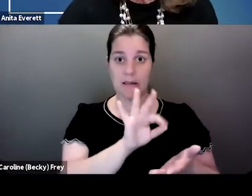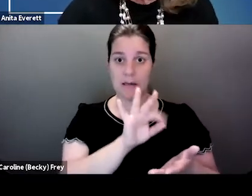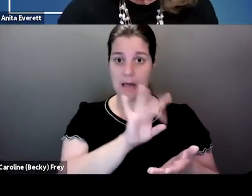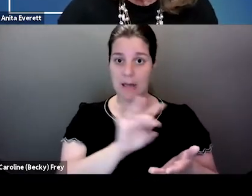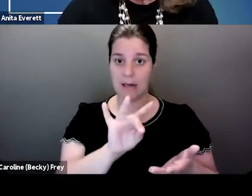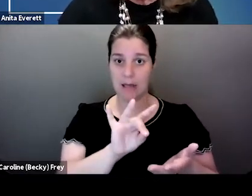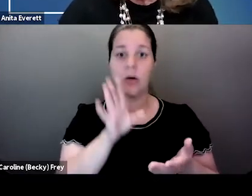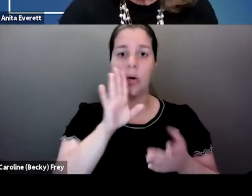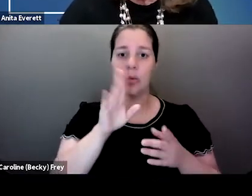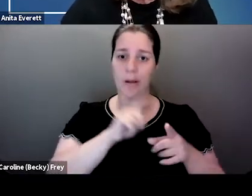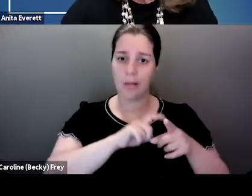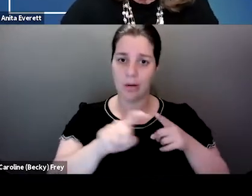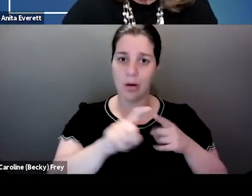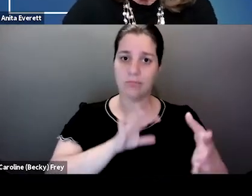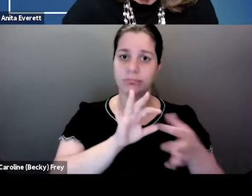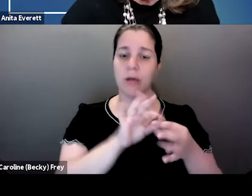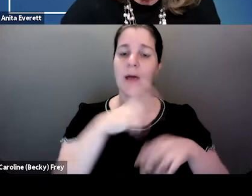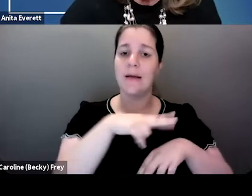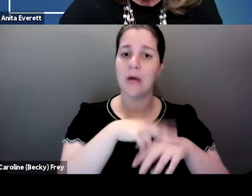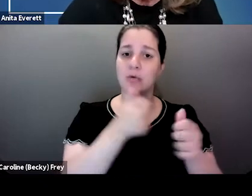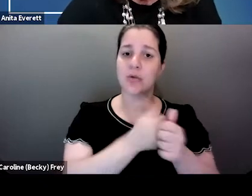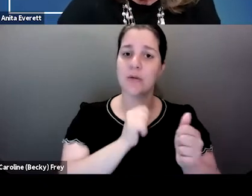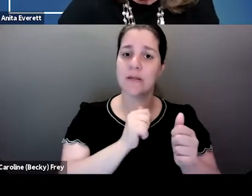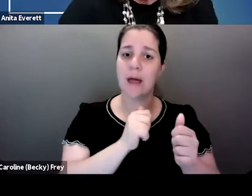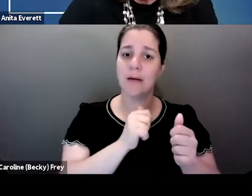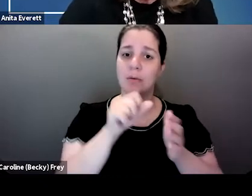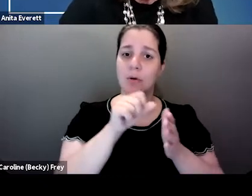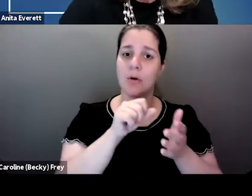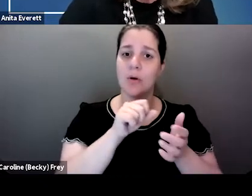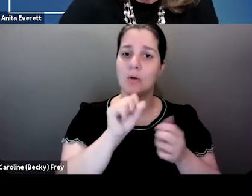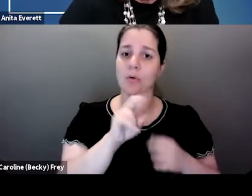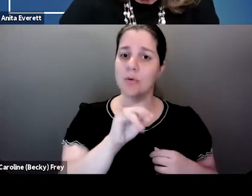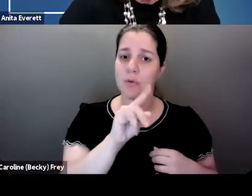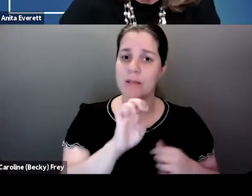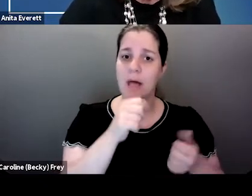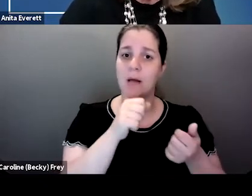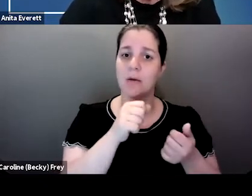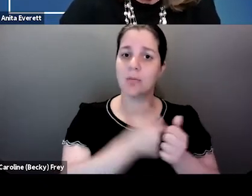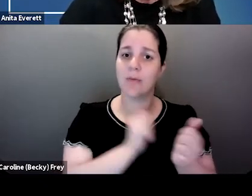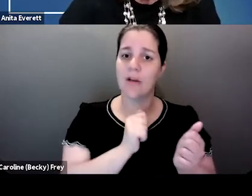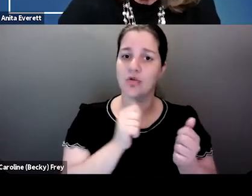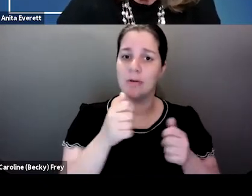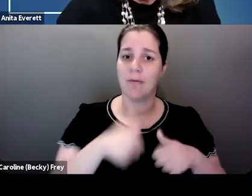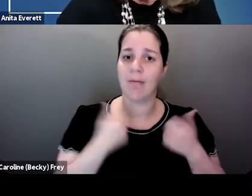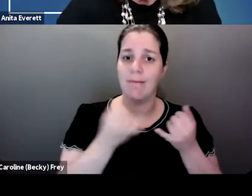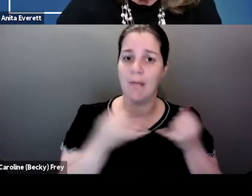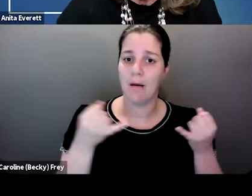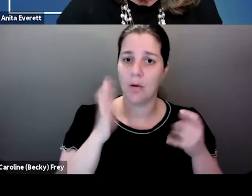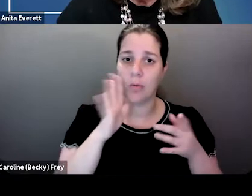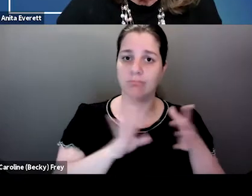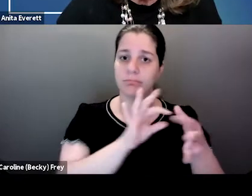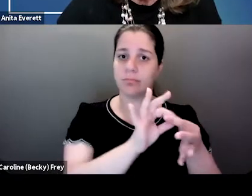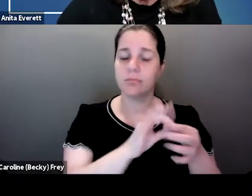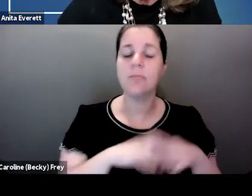as the National Suicide Prevention Lifeline. We're going to be talking with you a little bit more about some of the details for that.